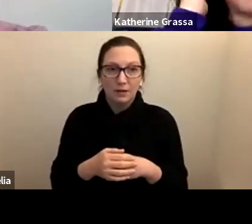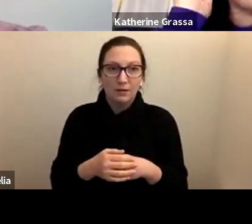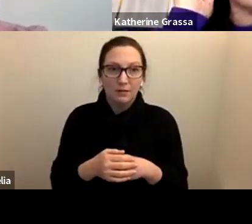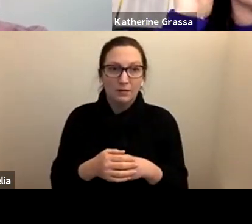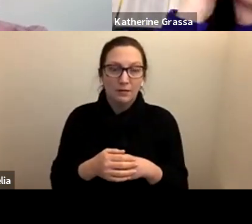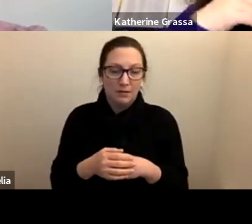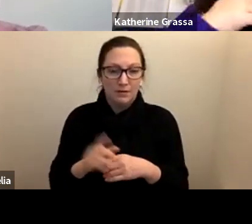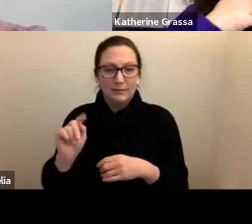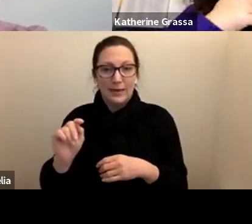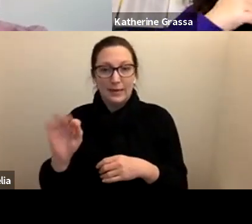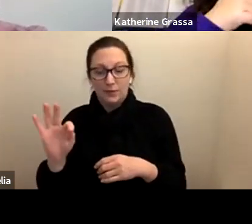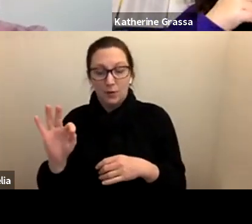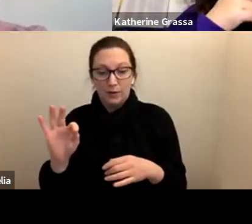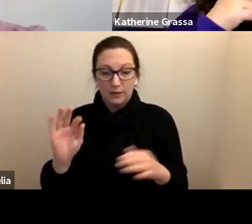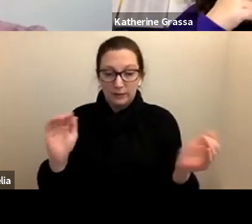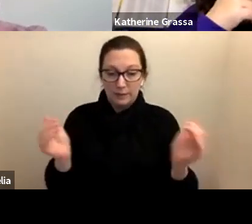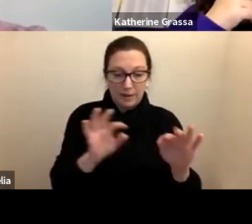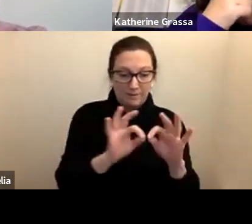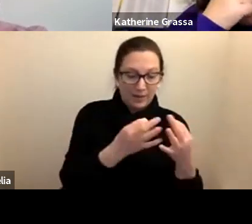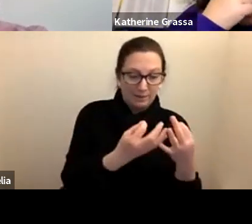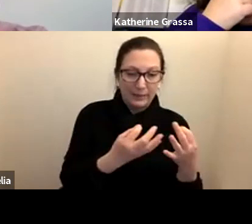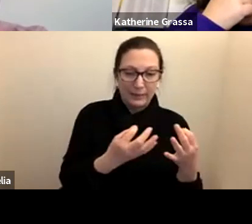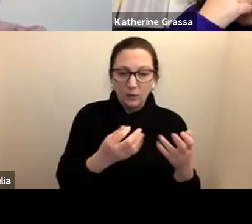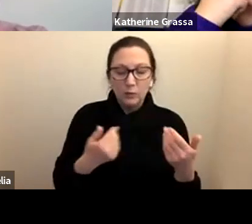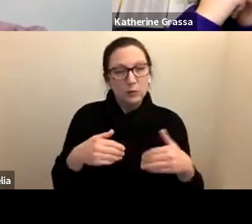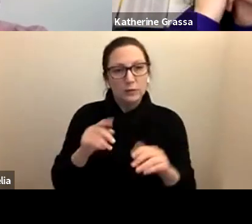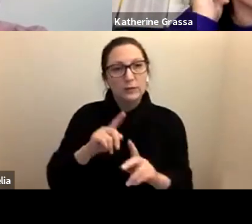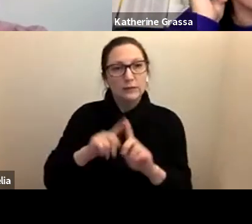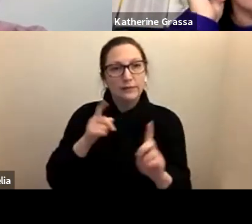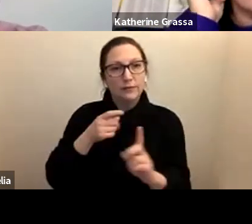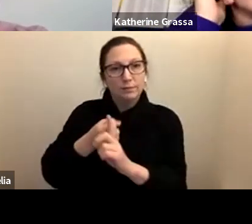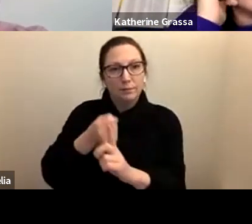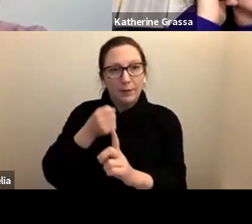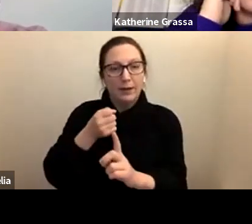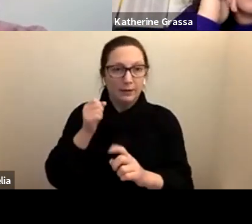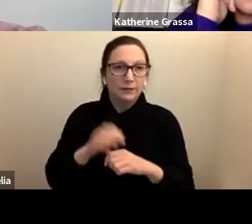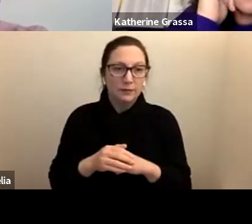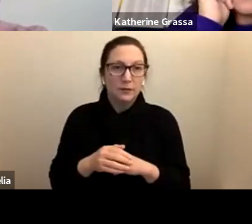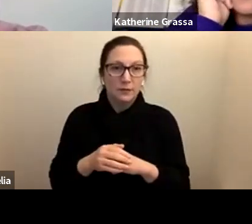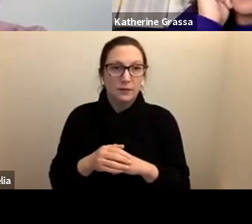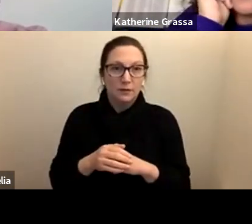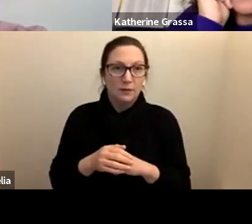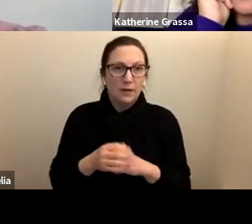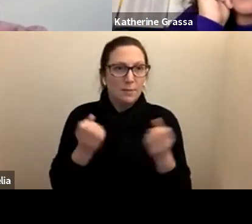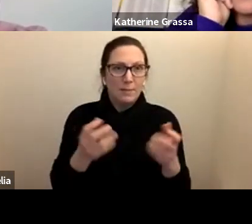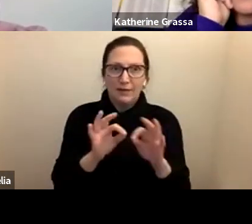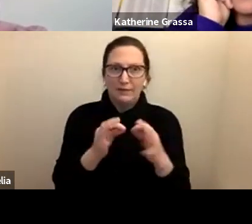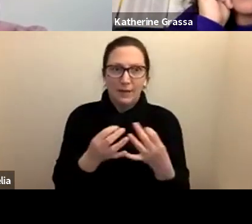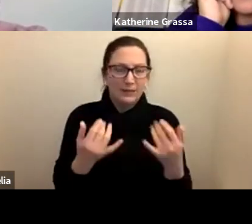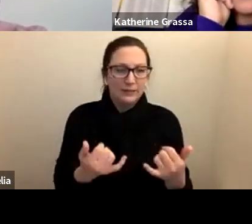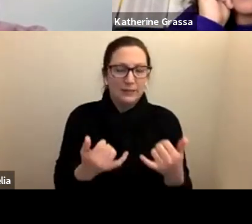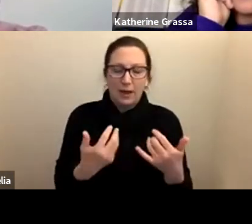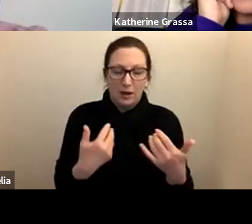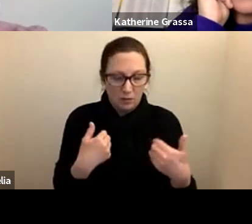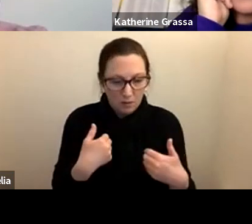a task force that is looking at things more objectively, and that there are a lot of families still processing it in a personal way. So I